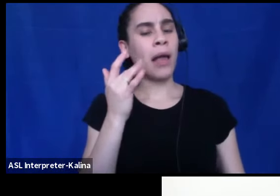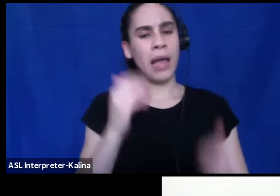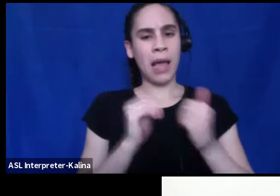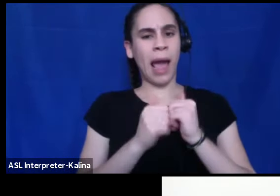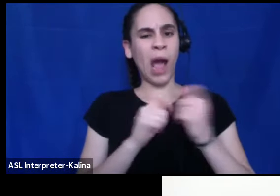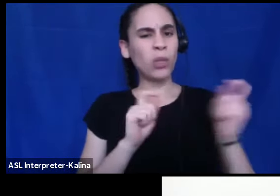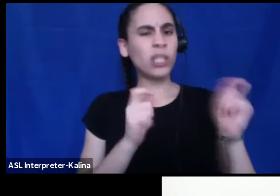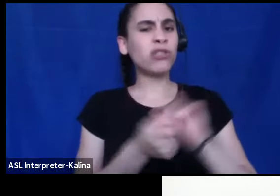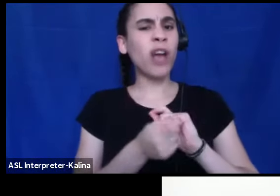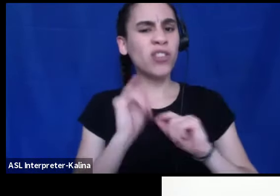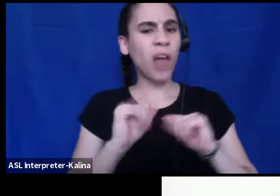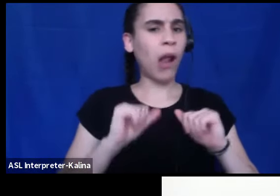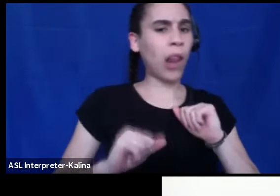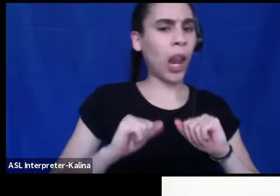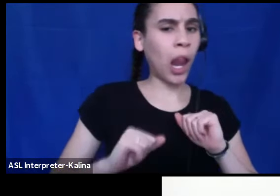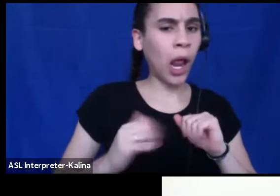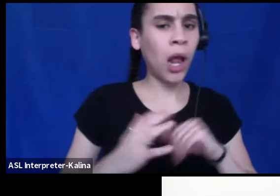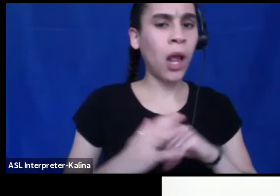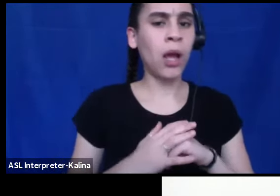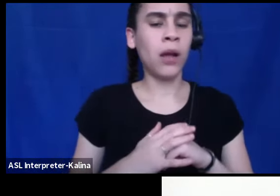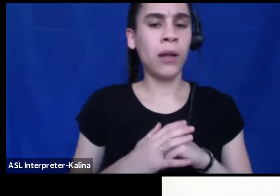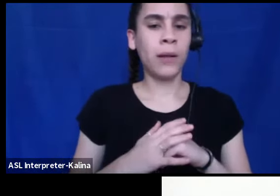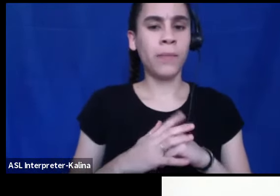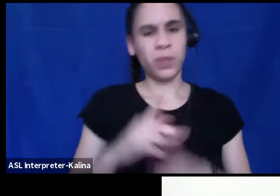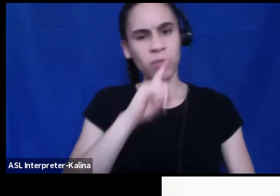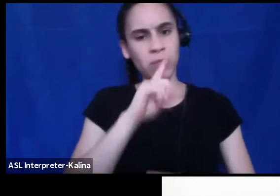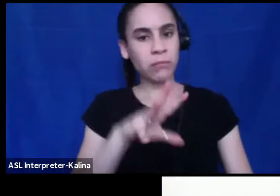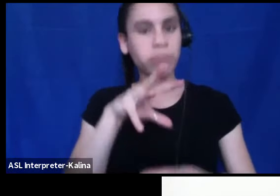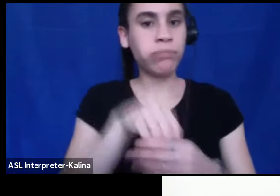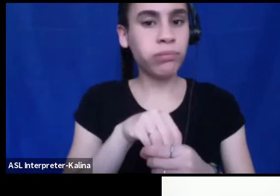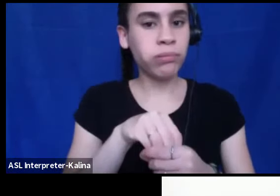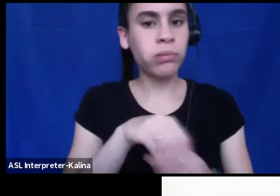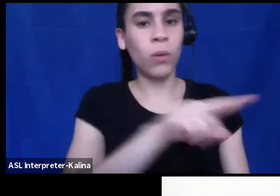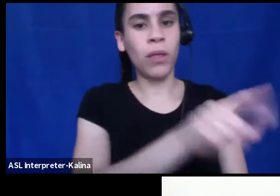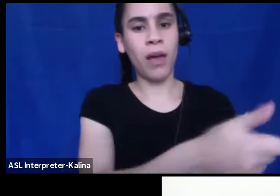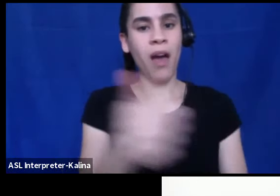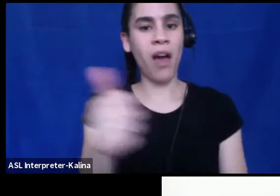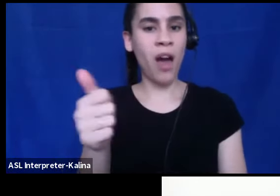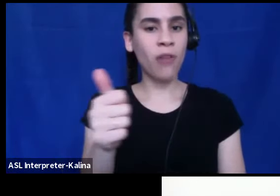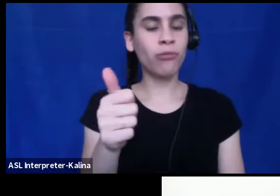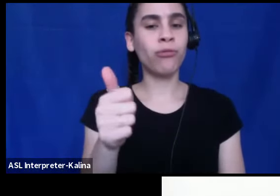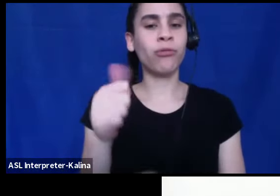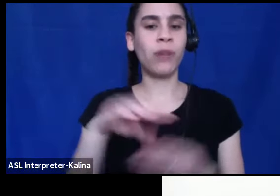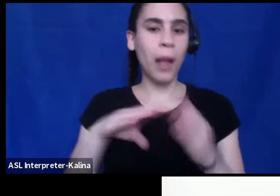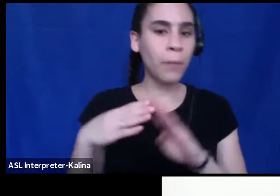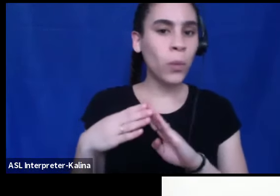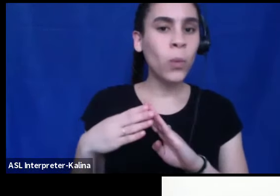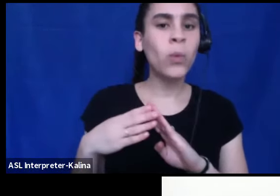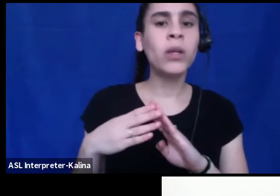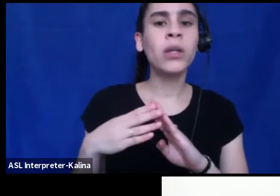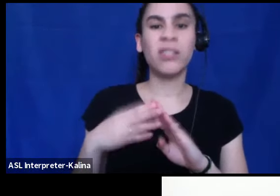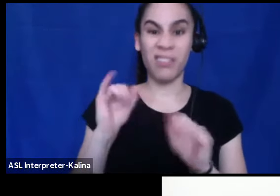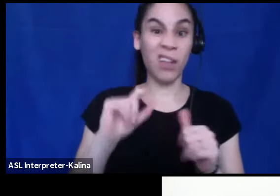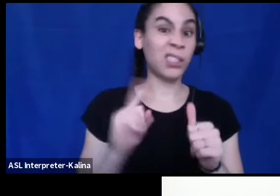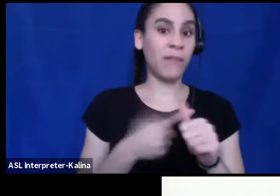change. And really engaging with others in other communities is really the first step you could